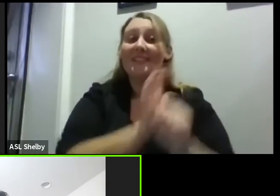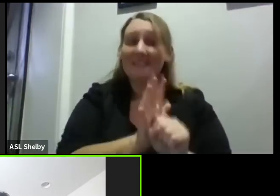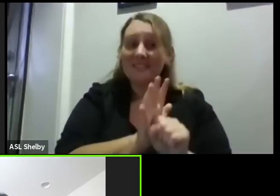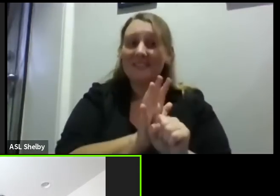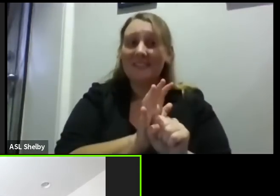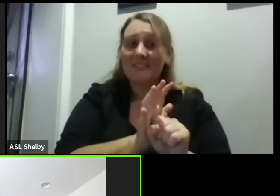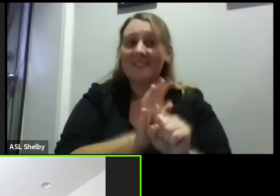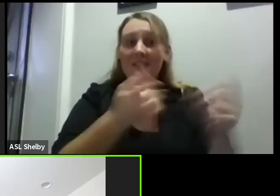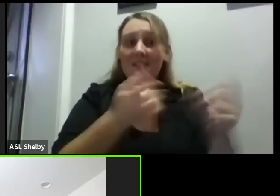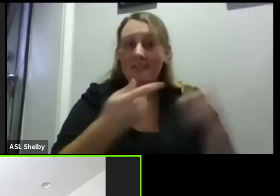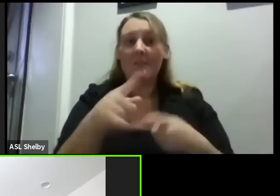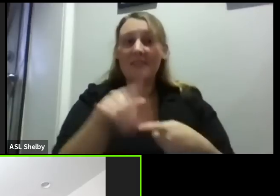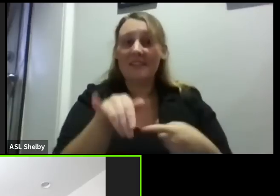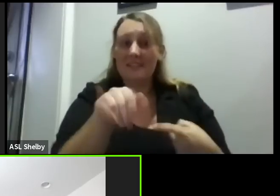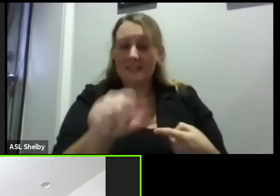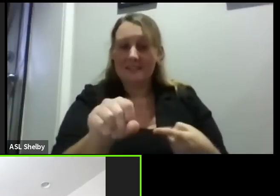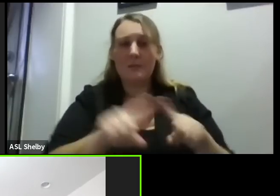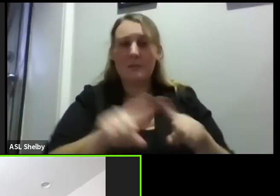participants.